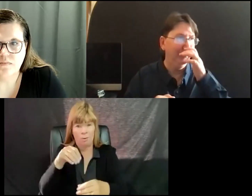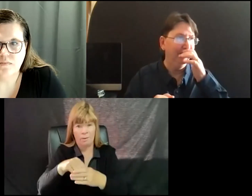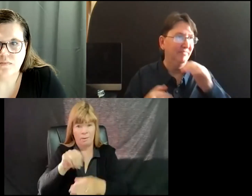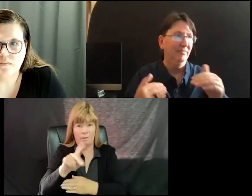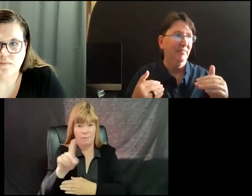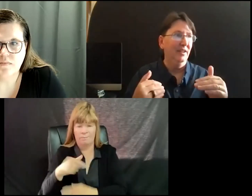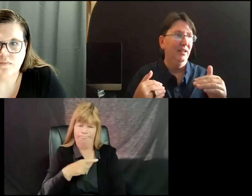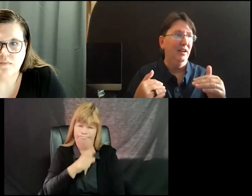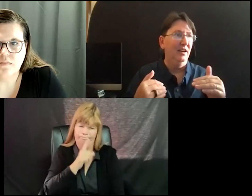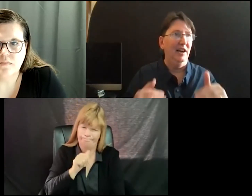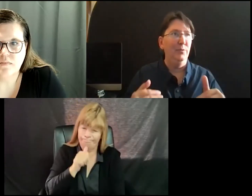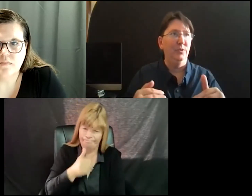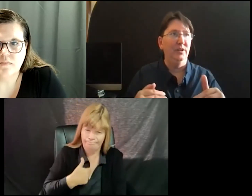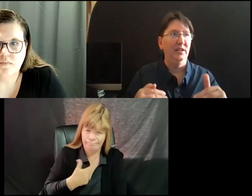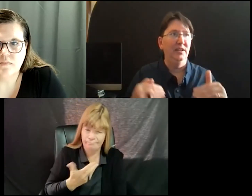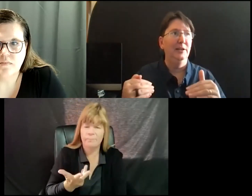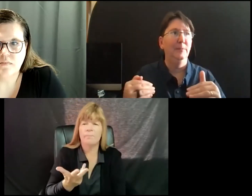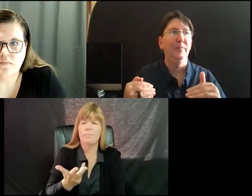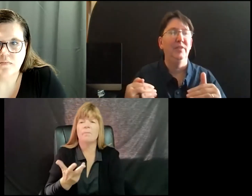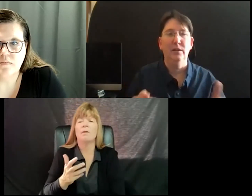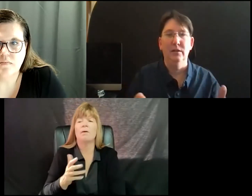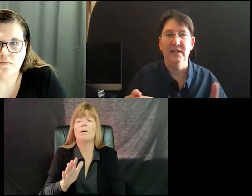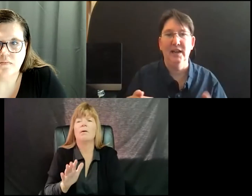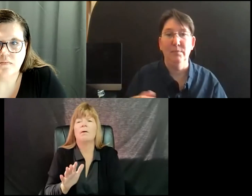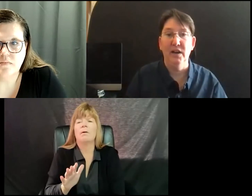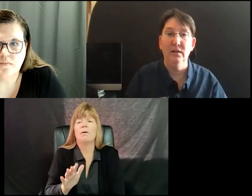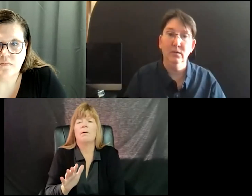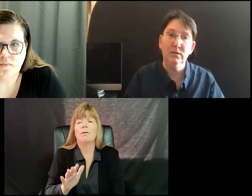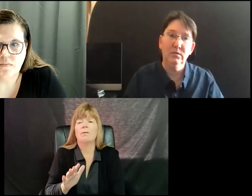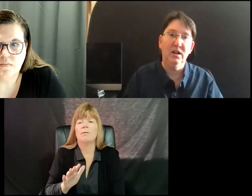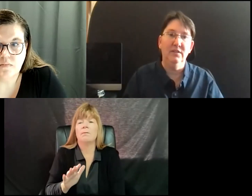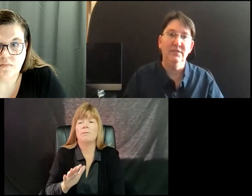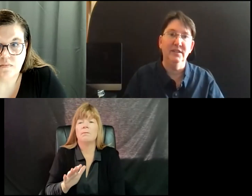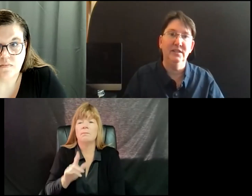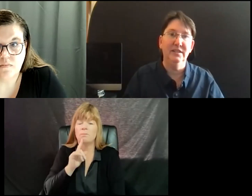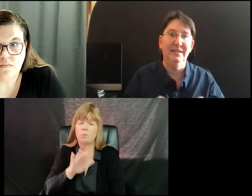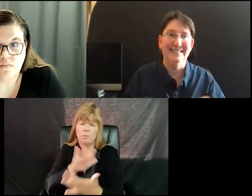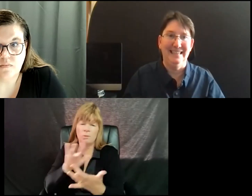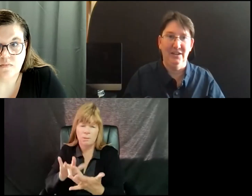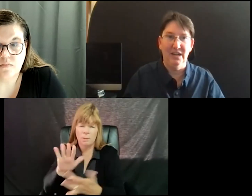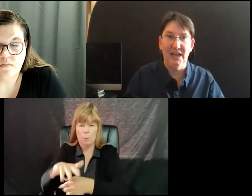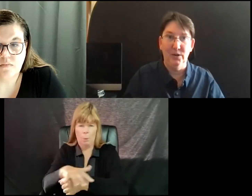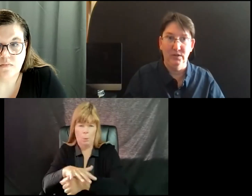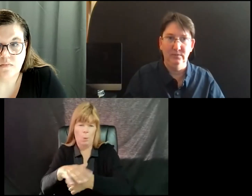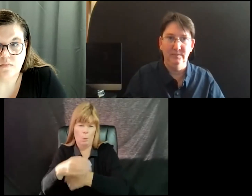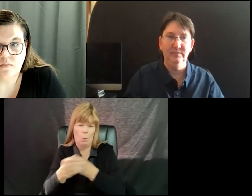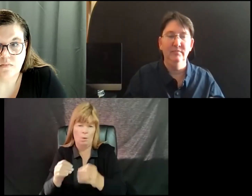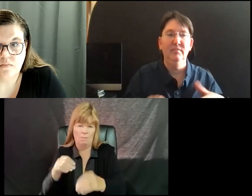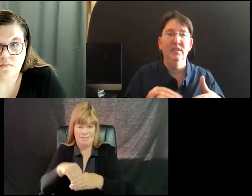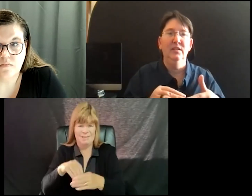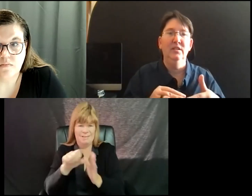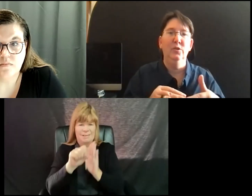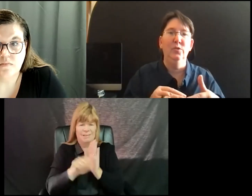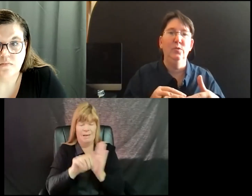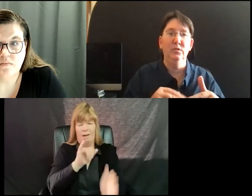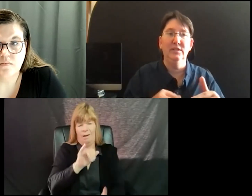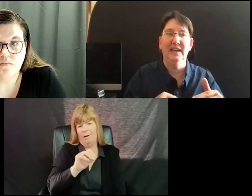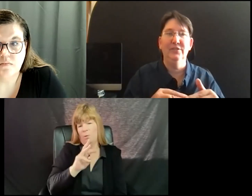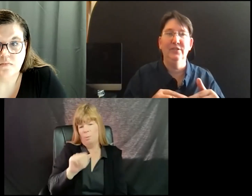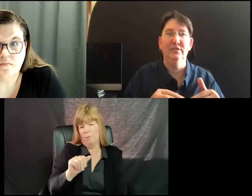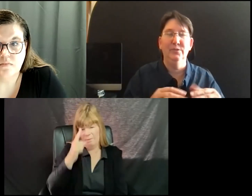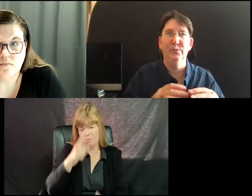Okay. I would contact my local office in the state of Iowa,